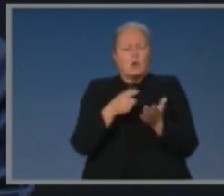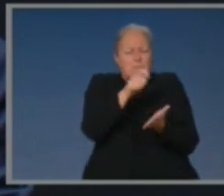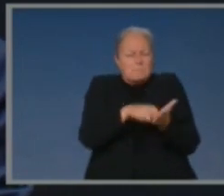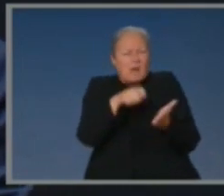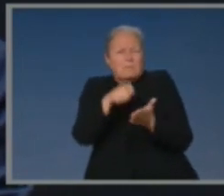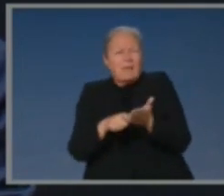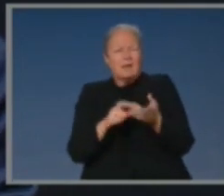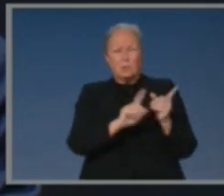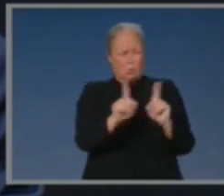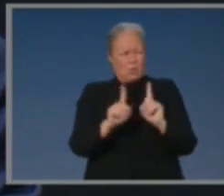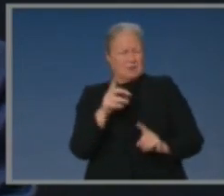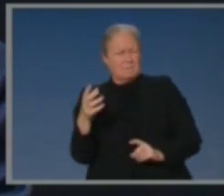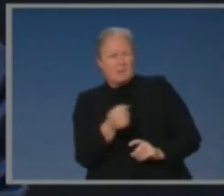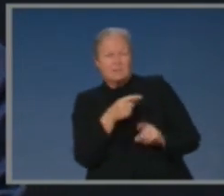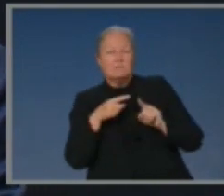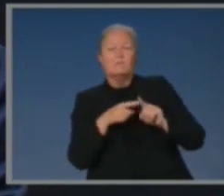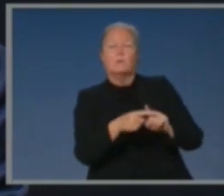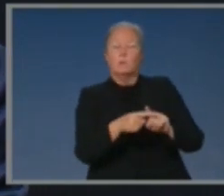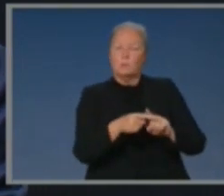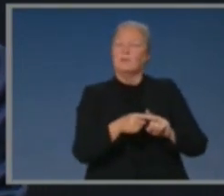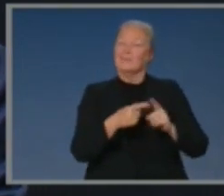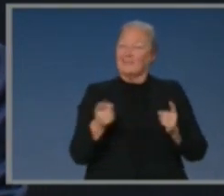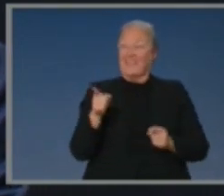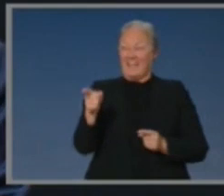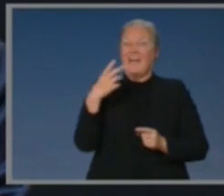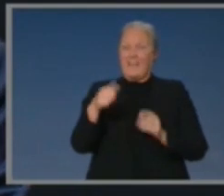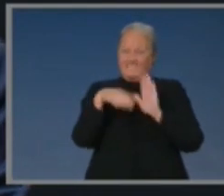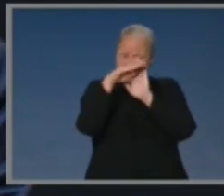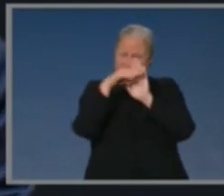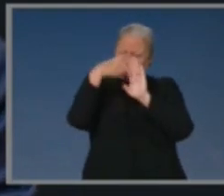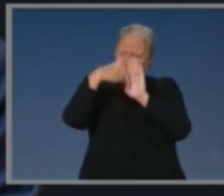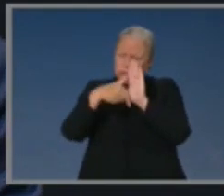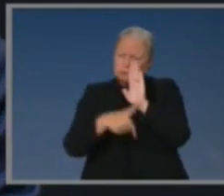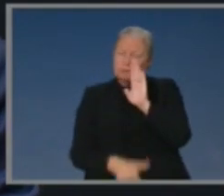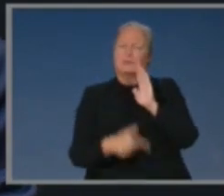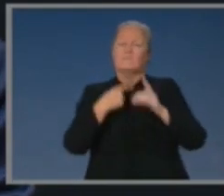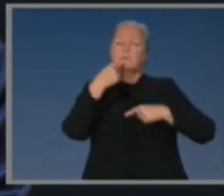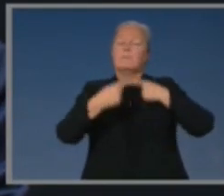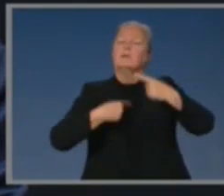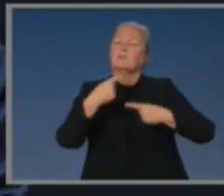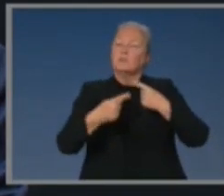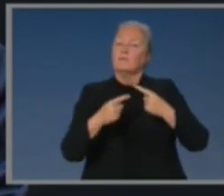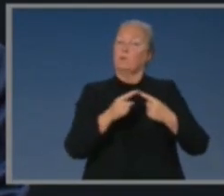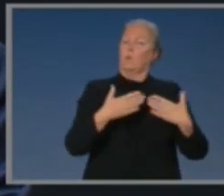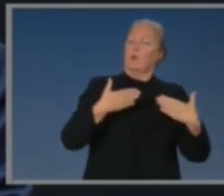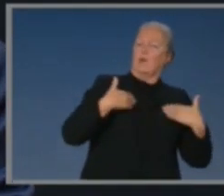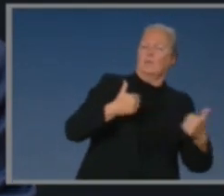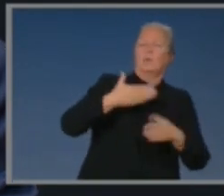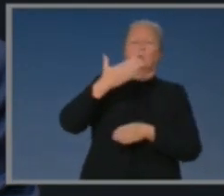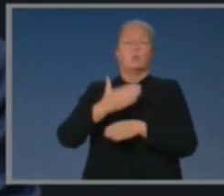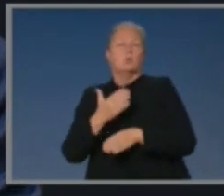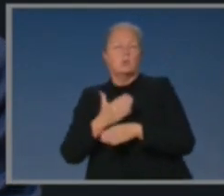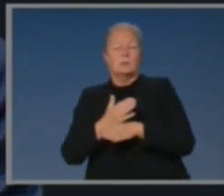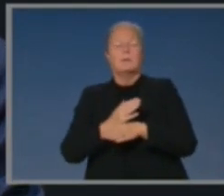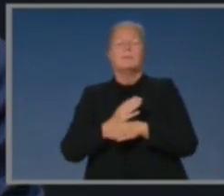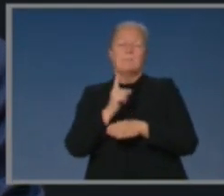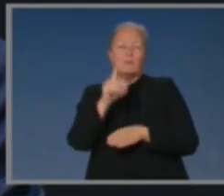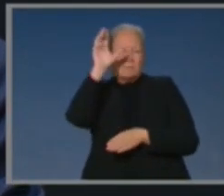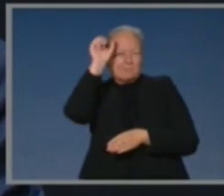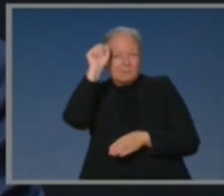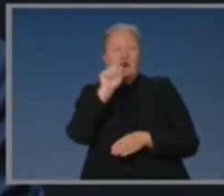Work Australia, acknowledging the role of state and territory health systems and acknowledging the role of state and territory enforcements, is able now